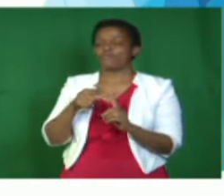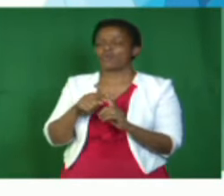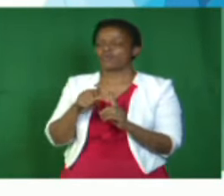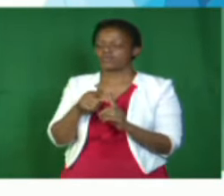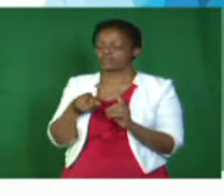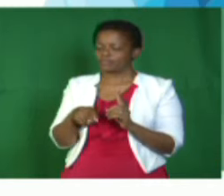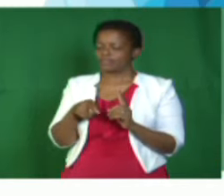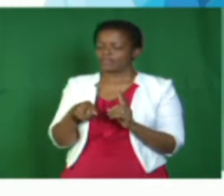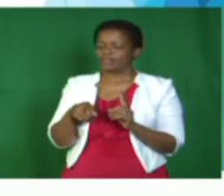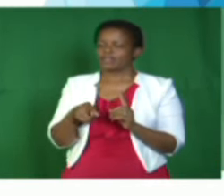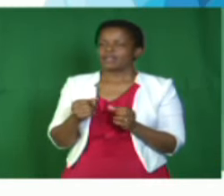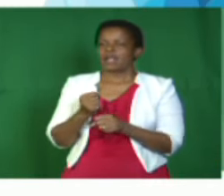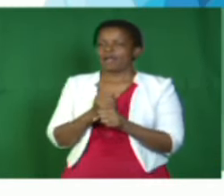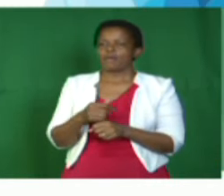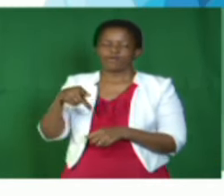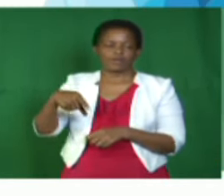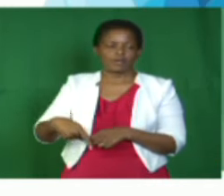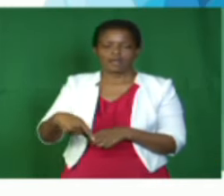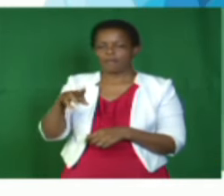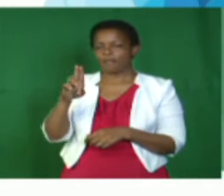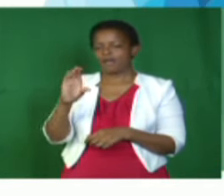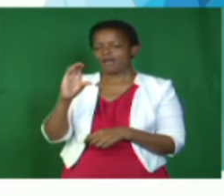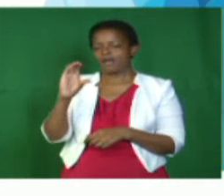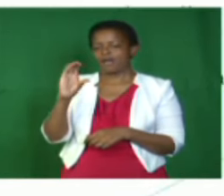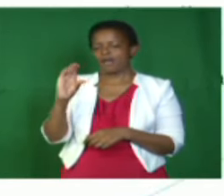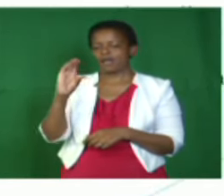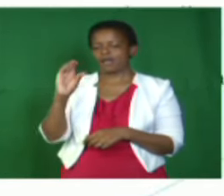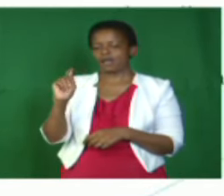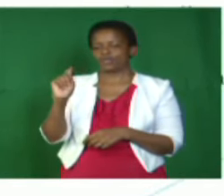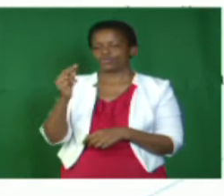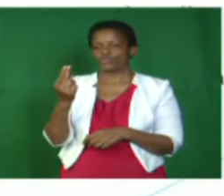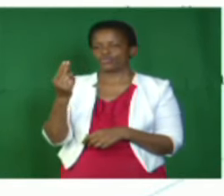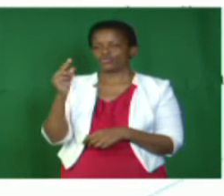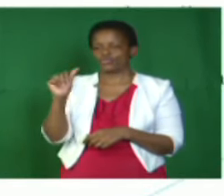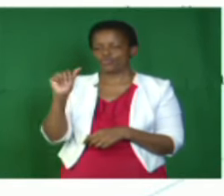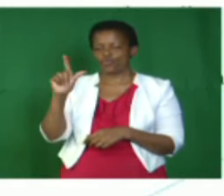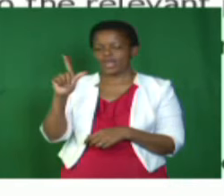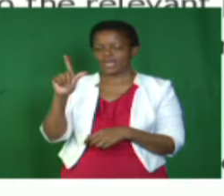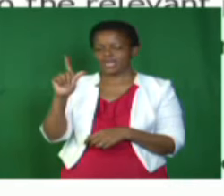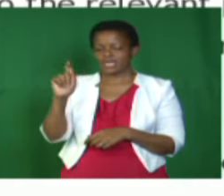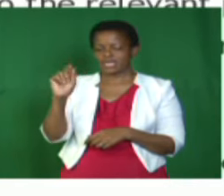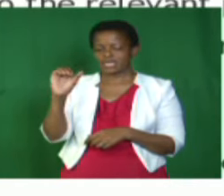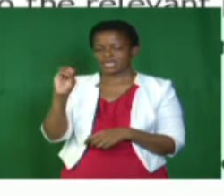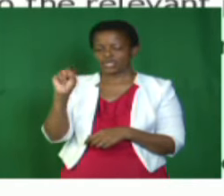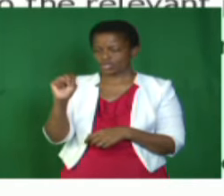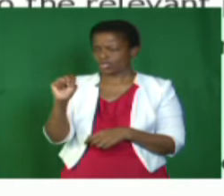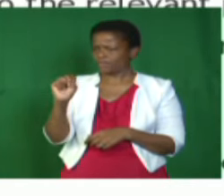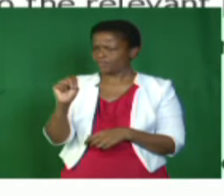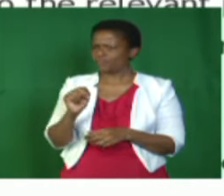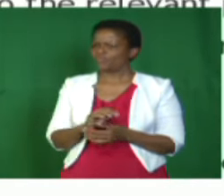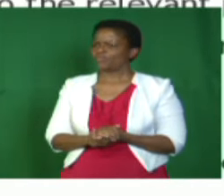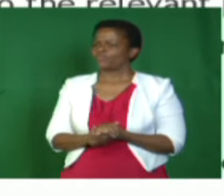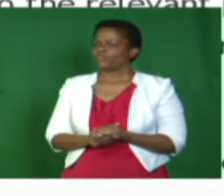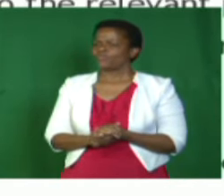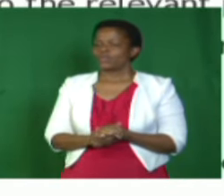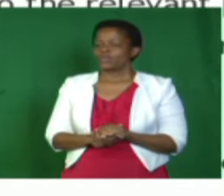on punctuation. It's very important that when we answer, we also notice the punctuation. So